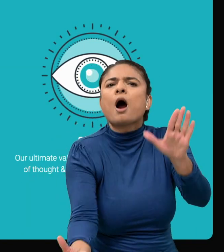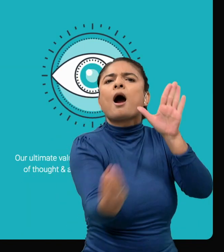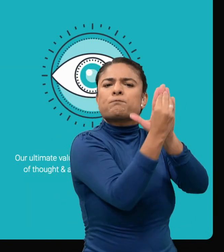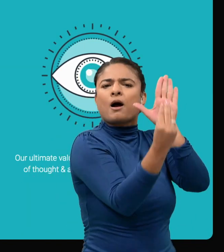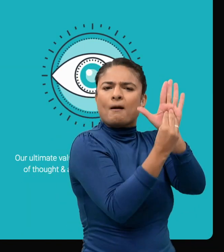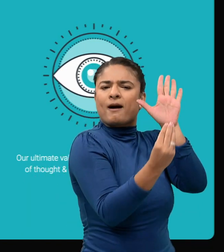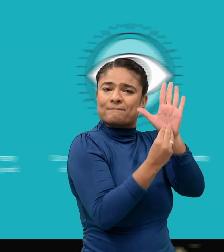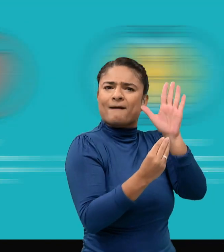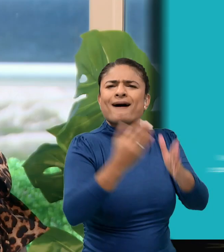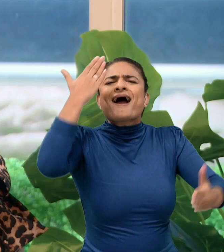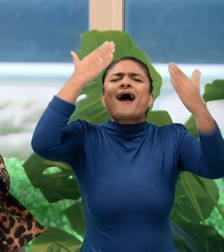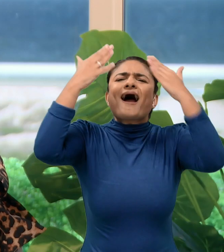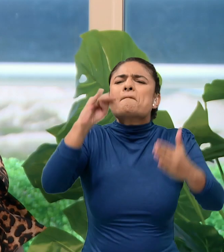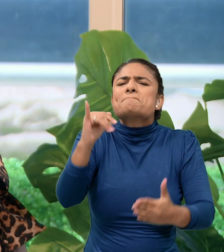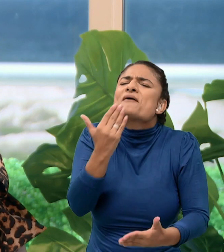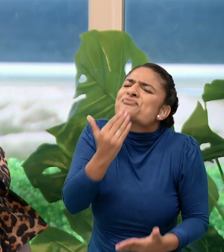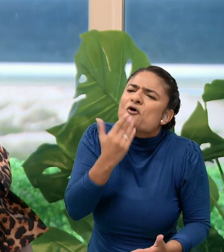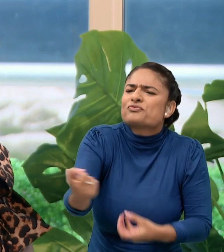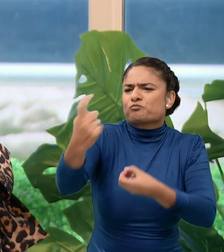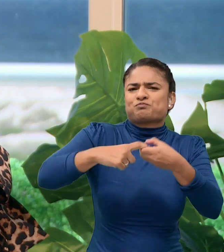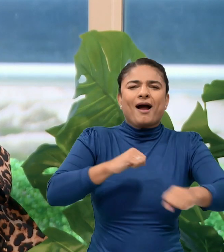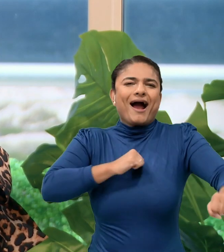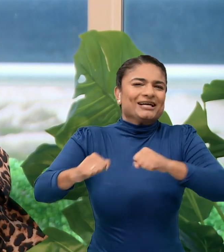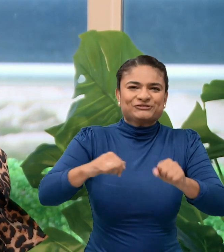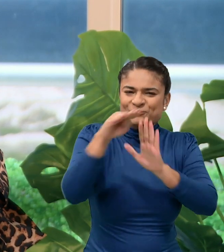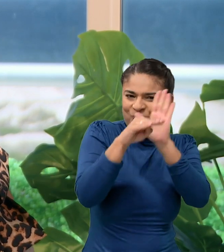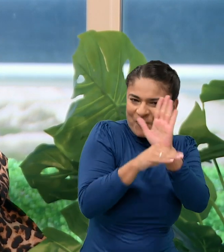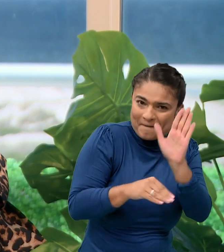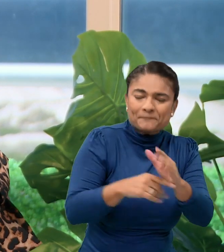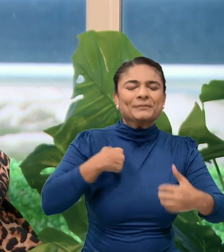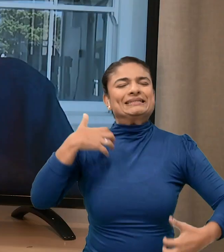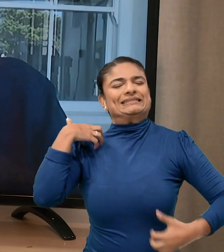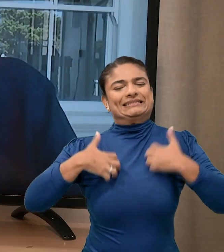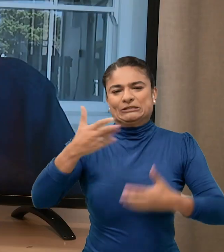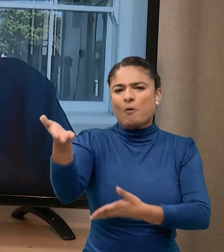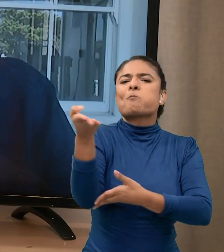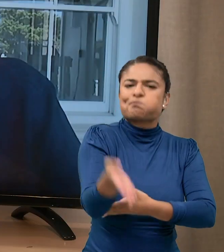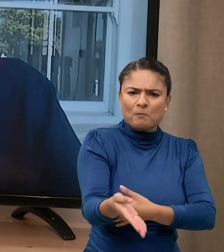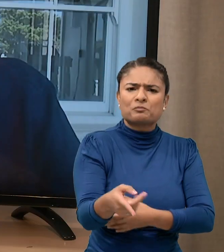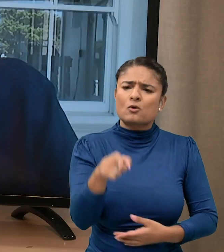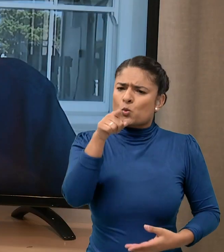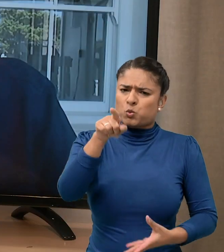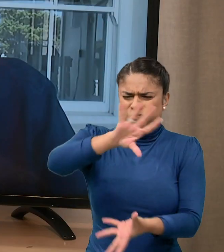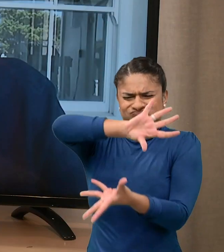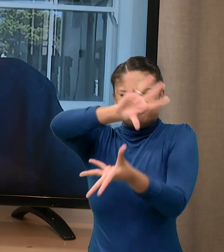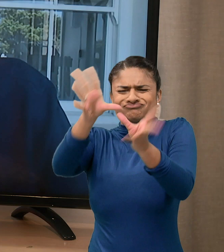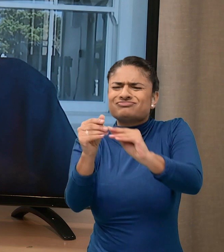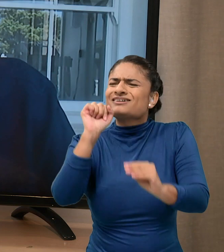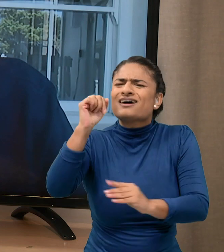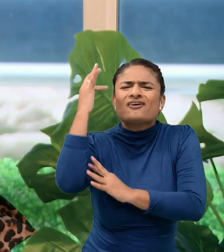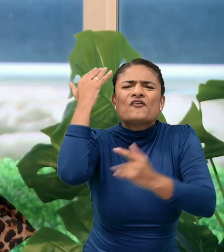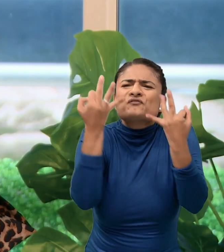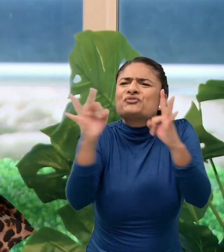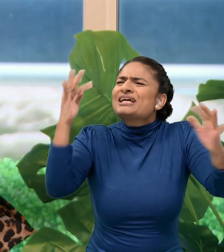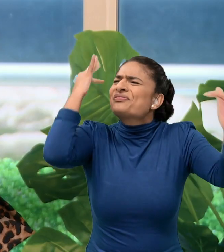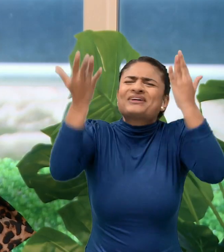there. Hello, Mike, and welcome to Activated. I'm very excited to have you here with us today. Mike, in a brief